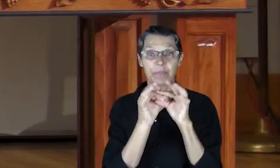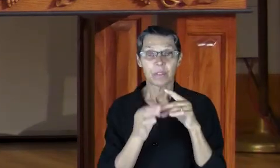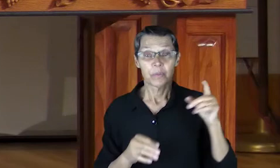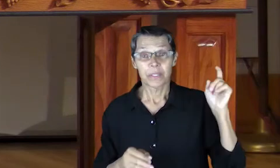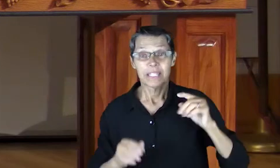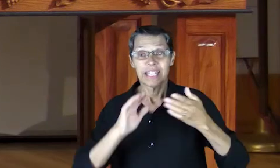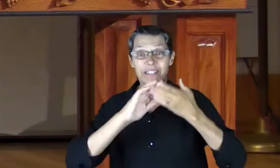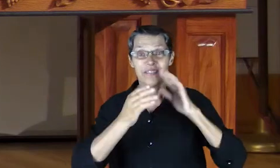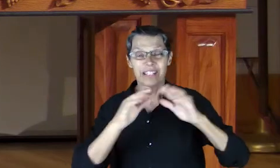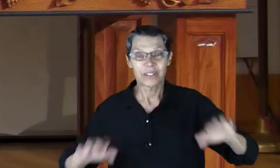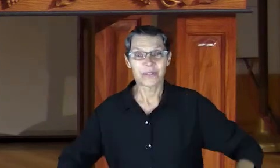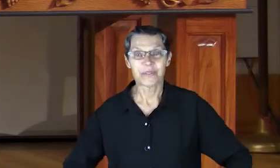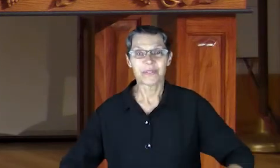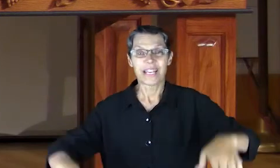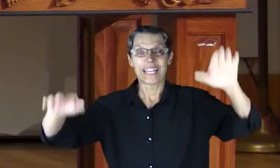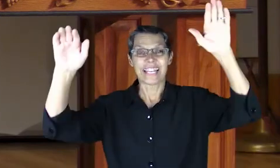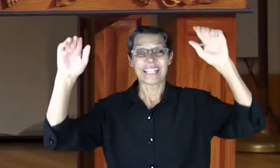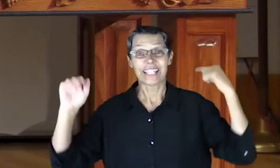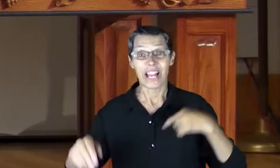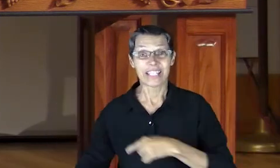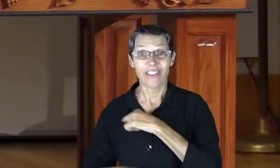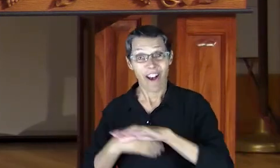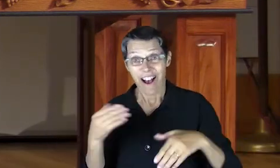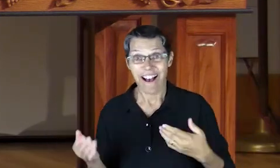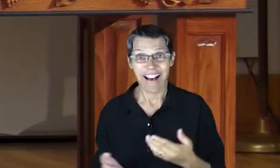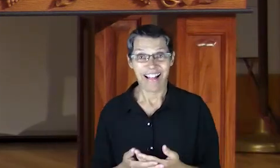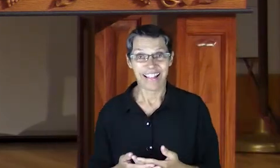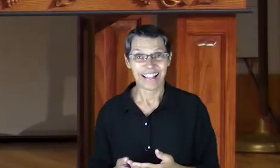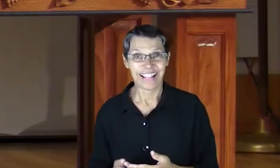How much we need a village to raise all of us.